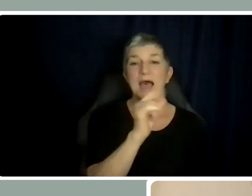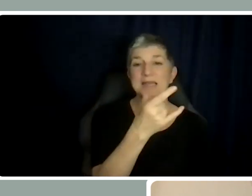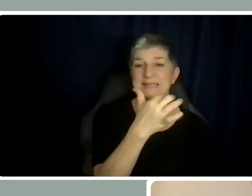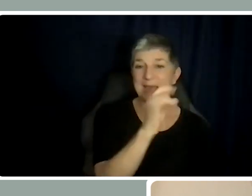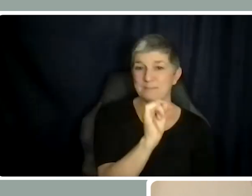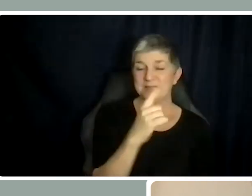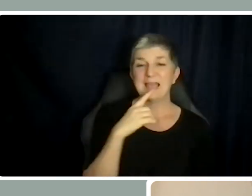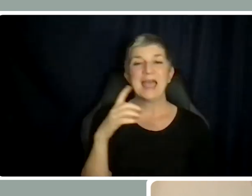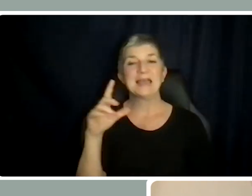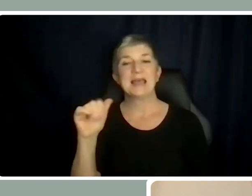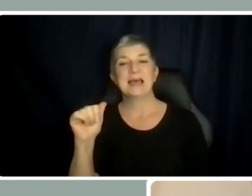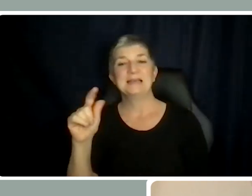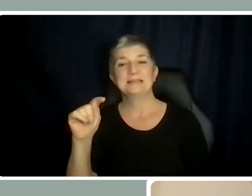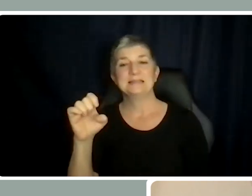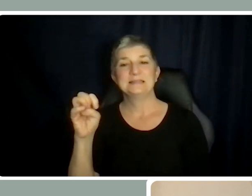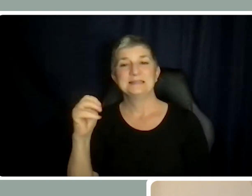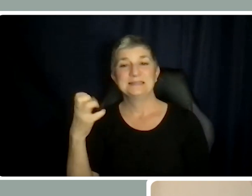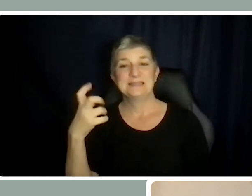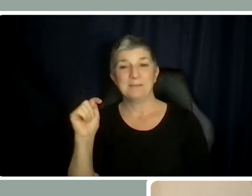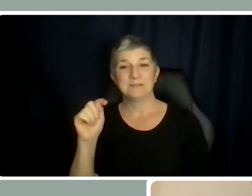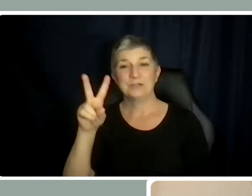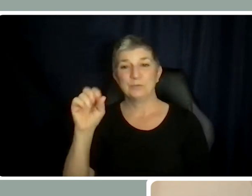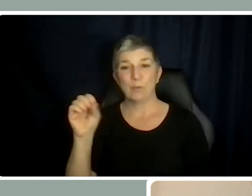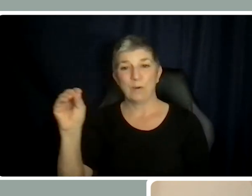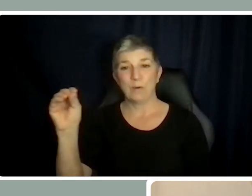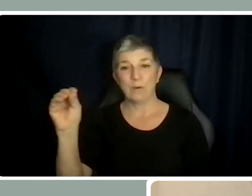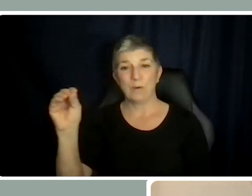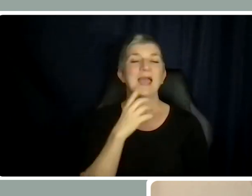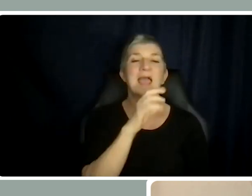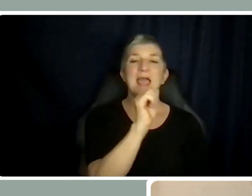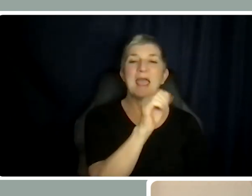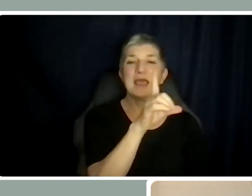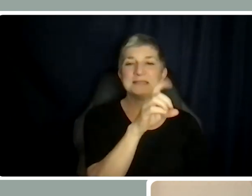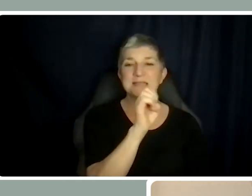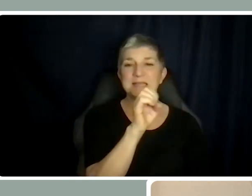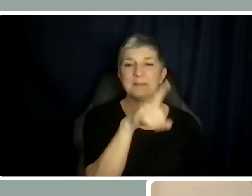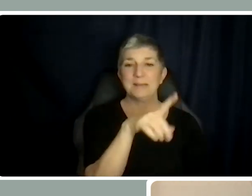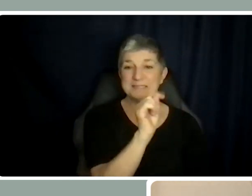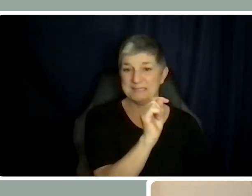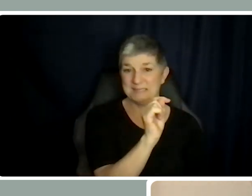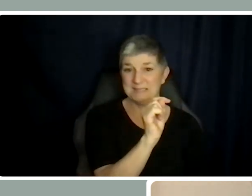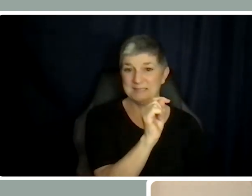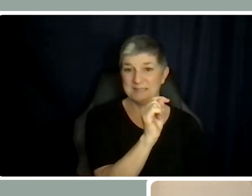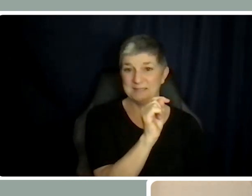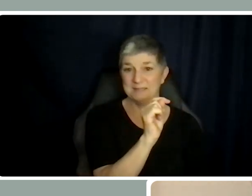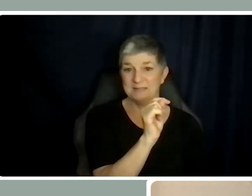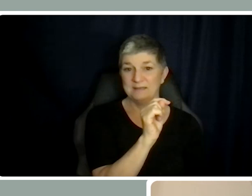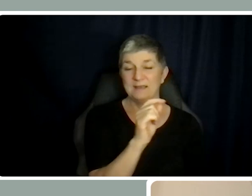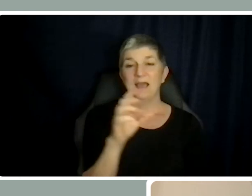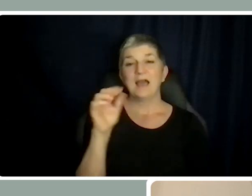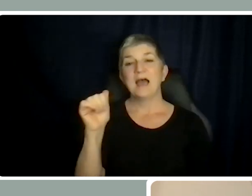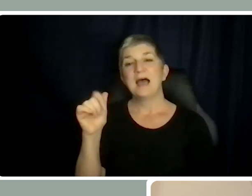and Attempt 2.0. Is that right? Exactly. Yeah. So ADEPT is ADEPT. Okay. And then